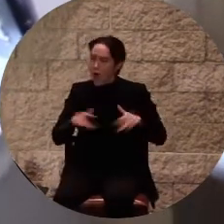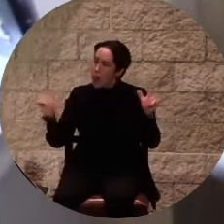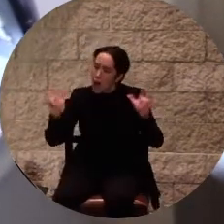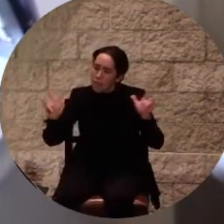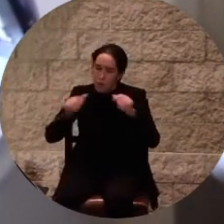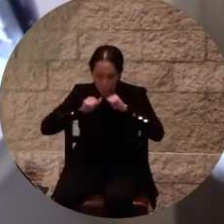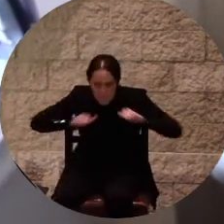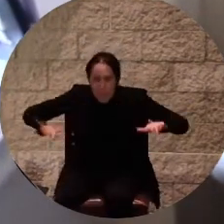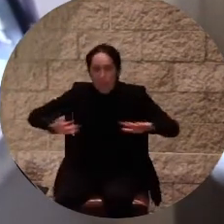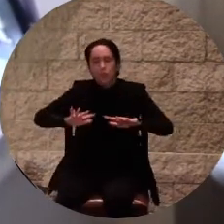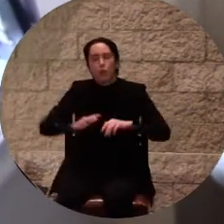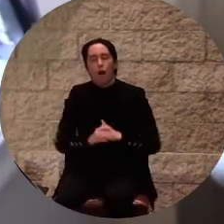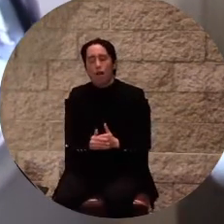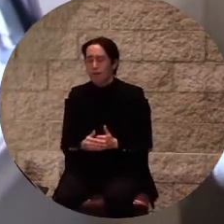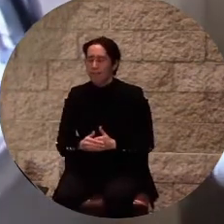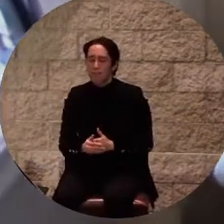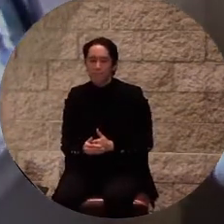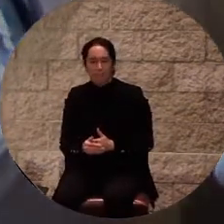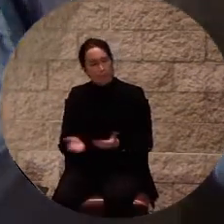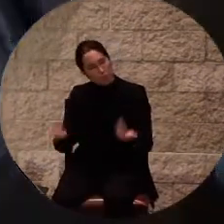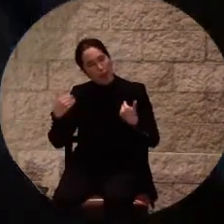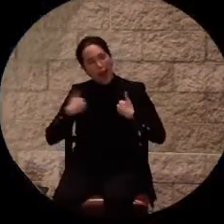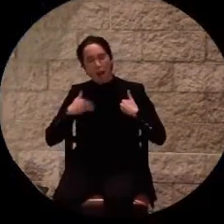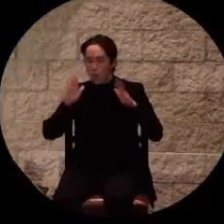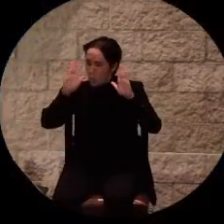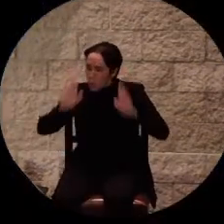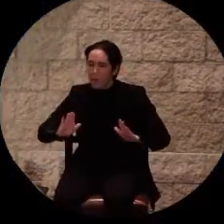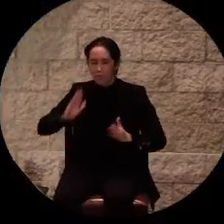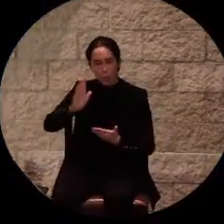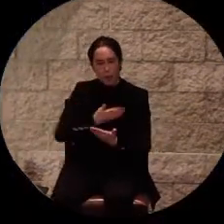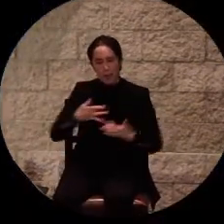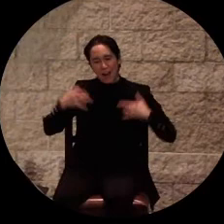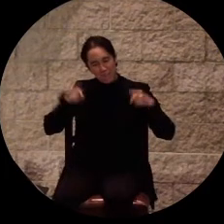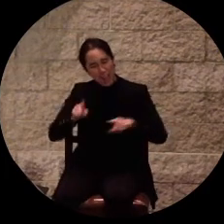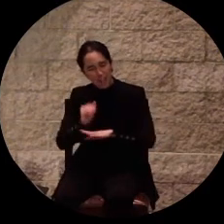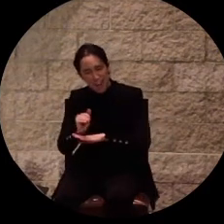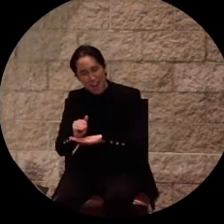have a great concert tonight. Thanks for your support.